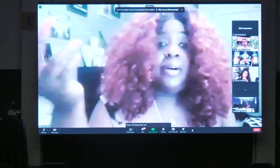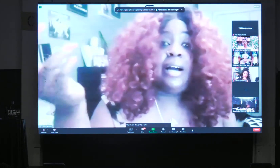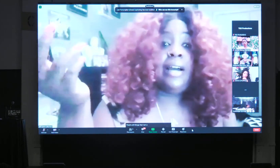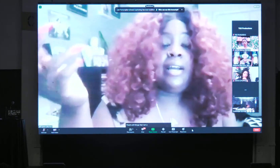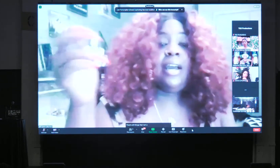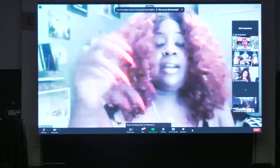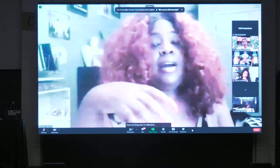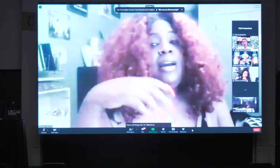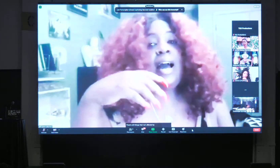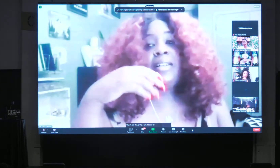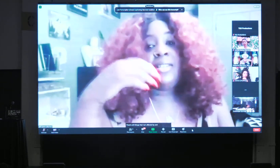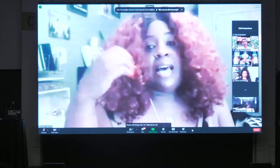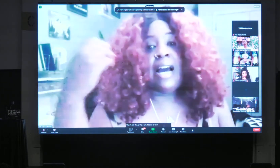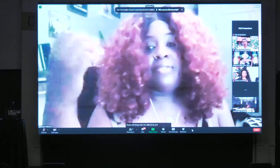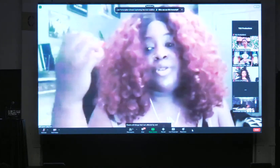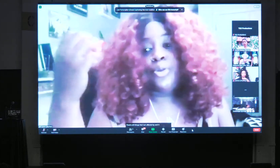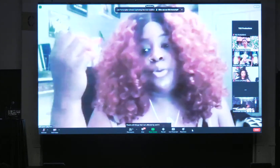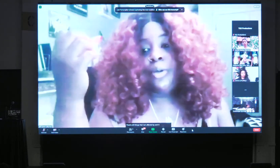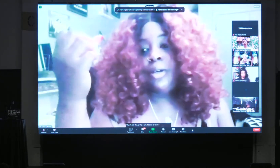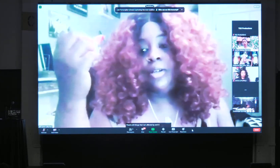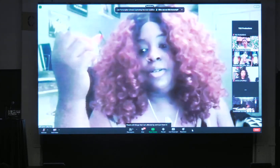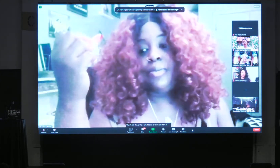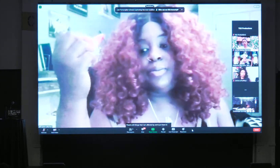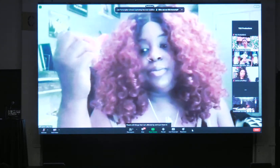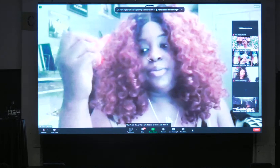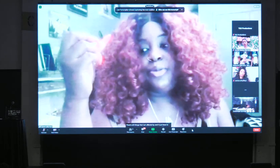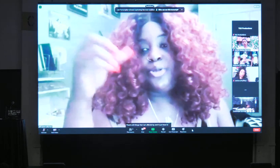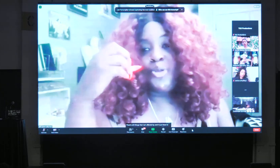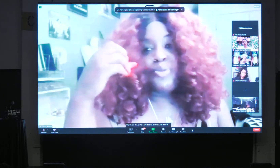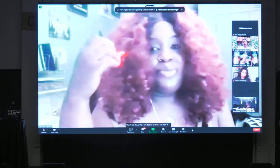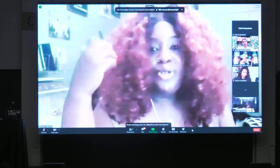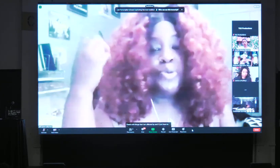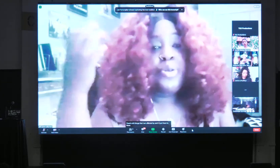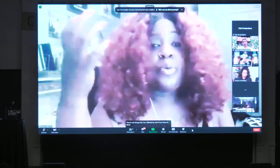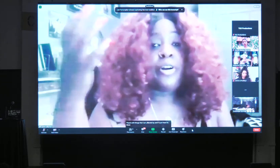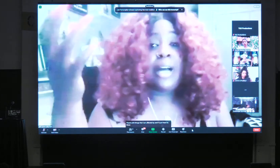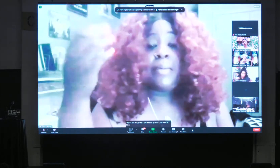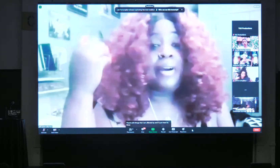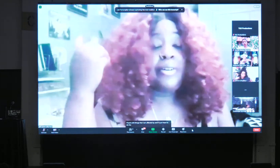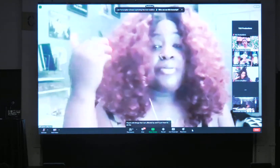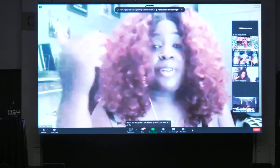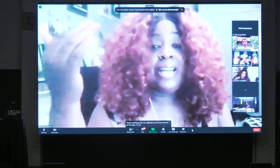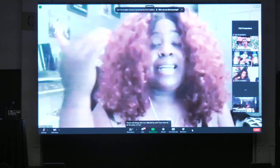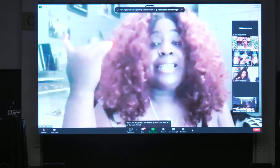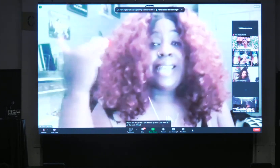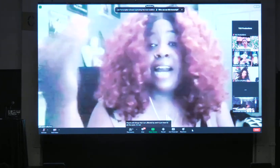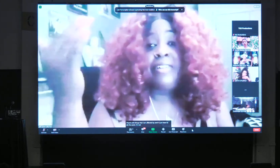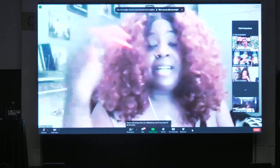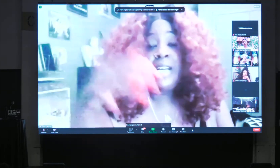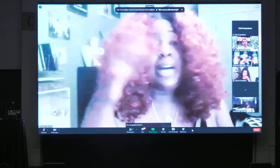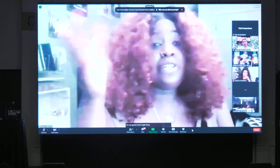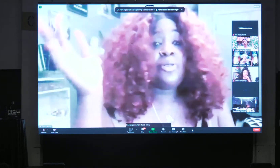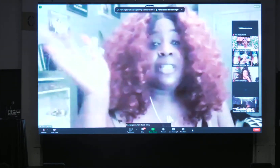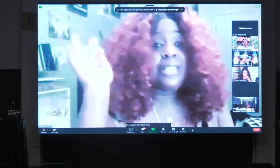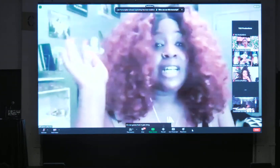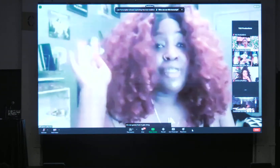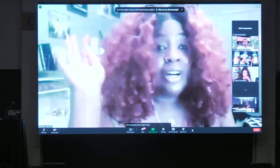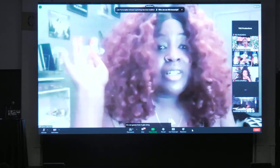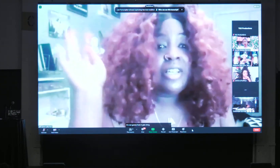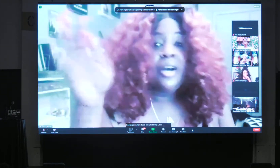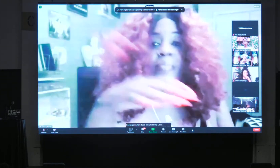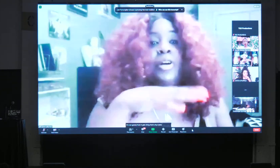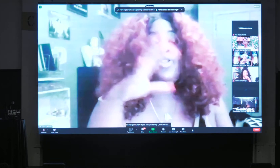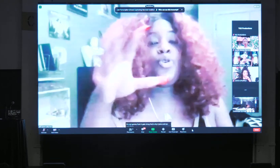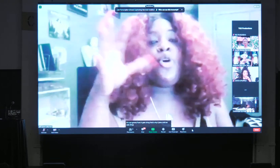affected by, and I just have to do the work. I'm not going to front. It gets tiring. That's why I jokingly said